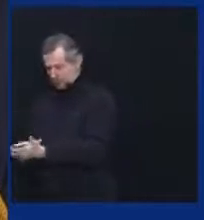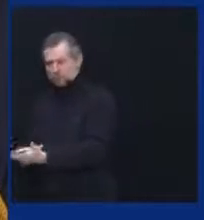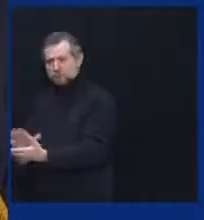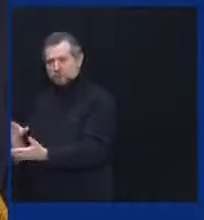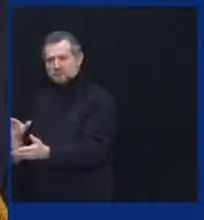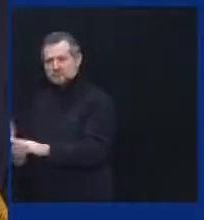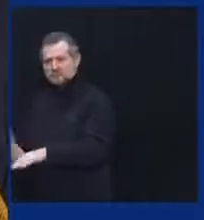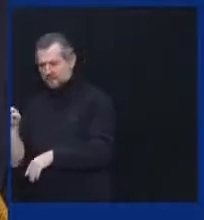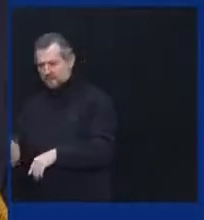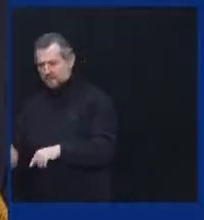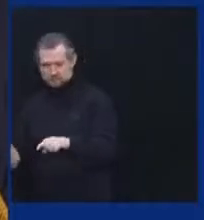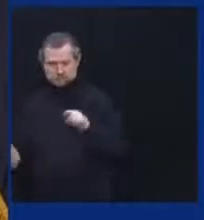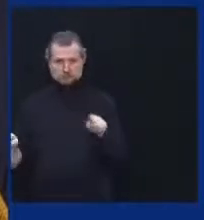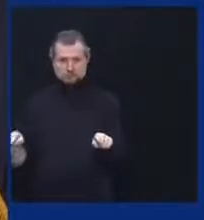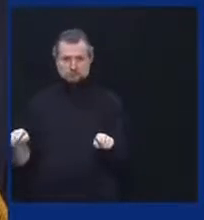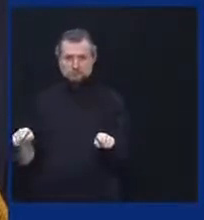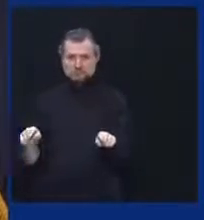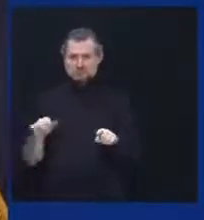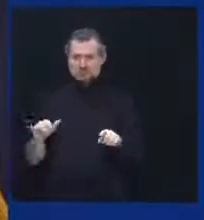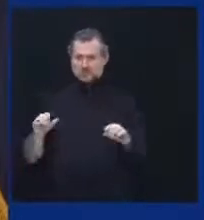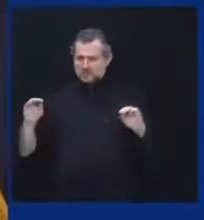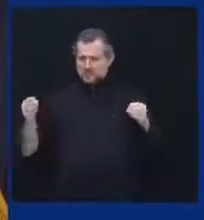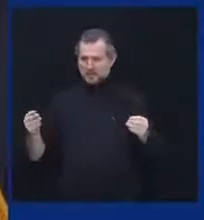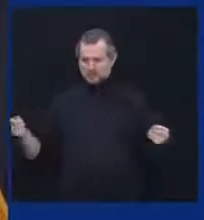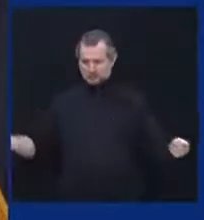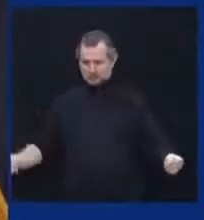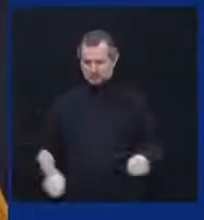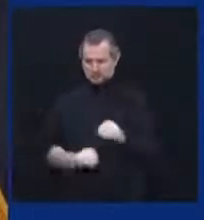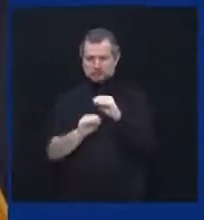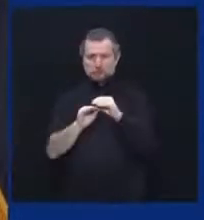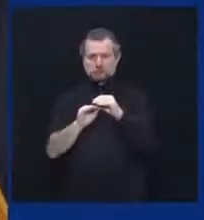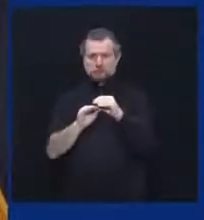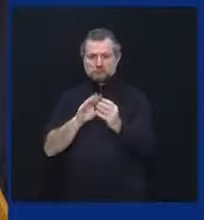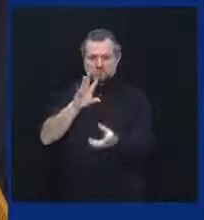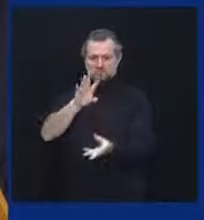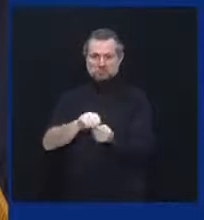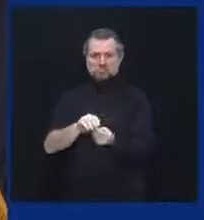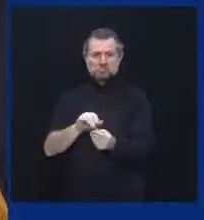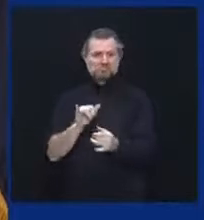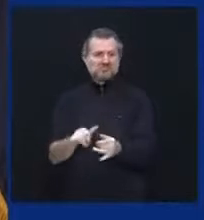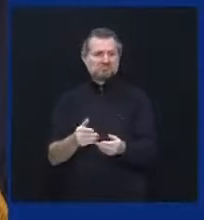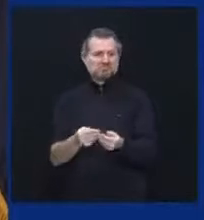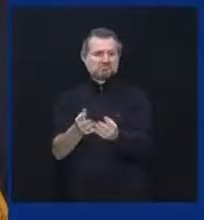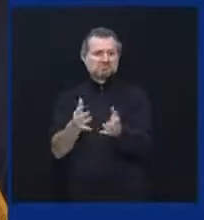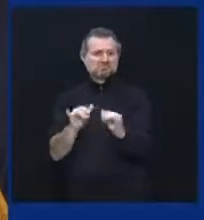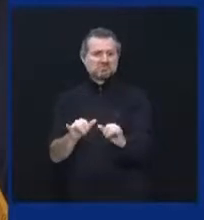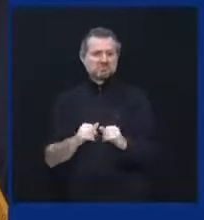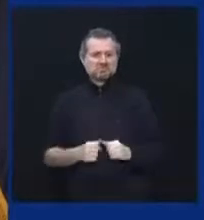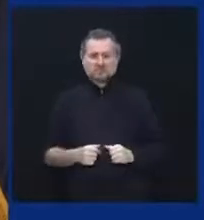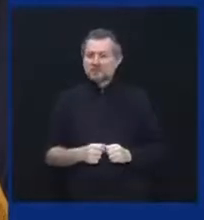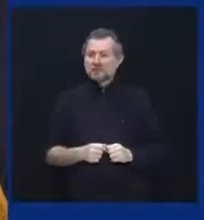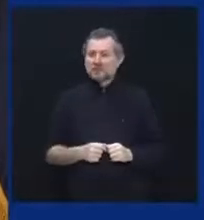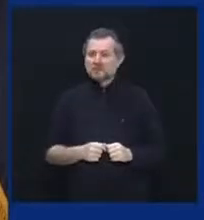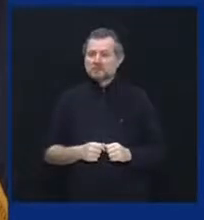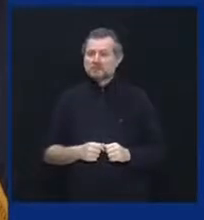number. You add the 2 numbers together, that's the total death number.